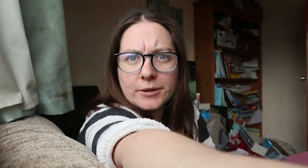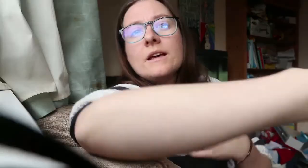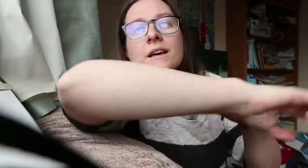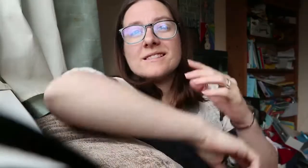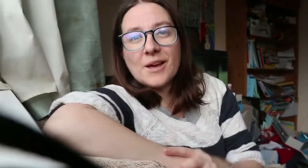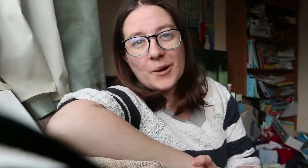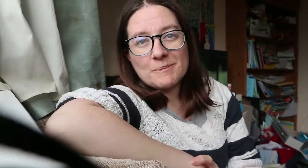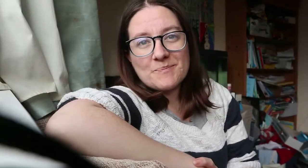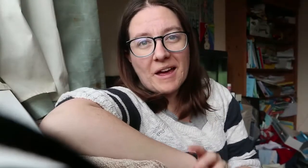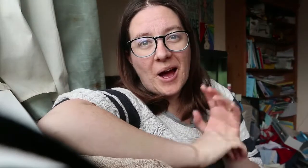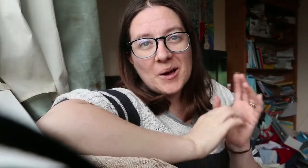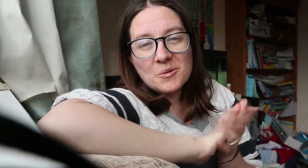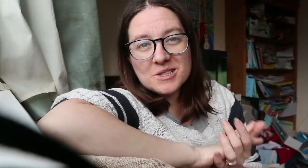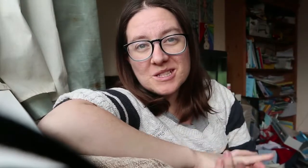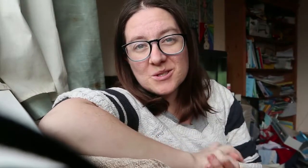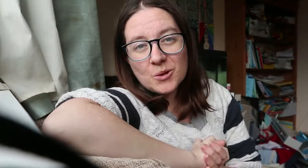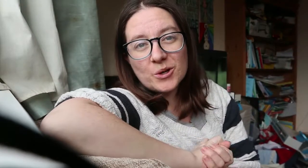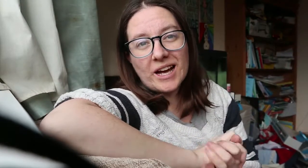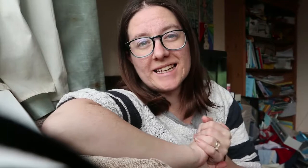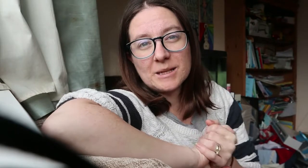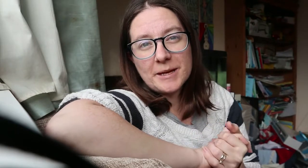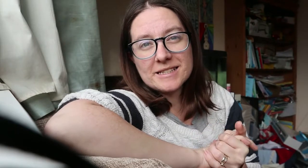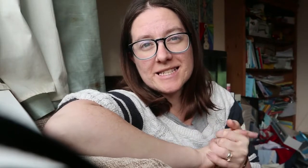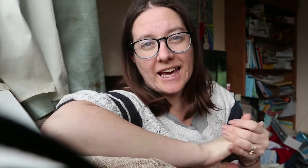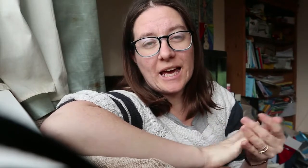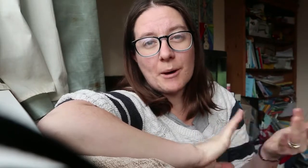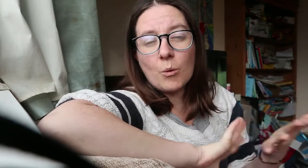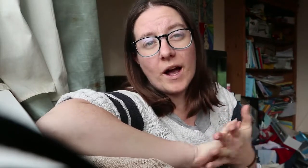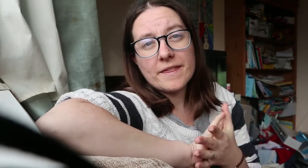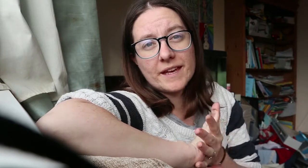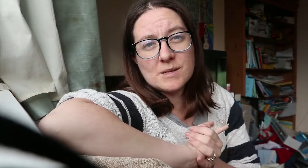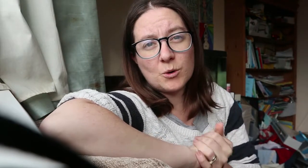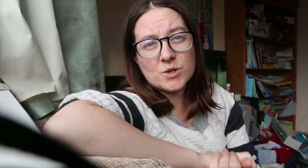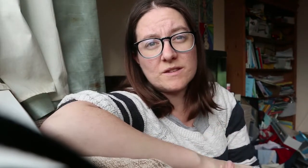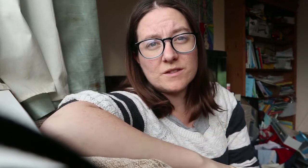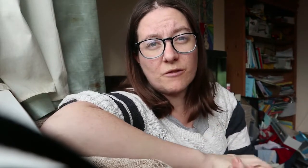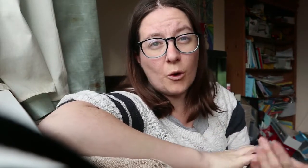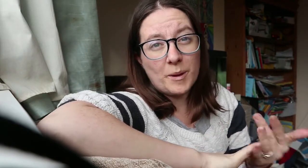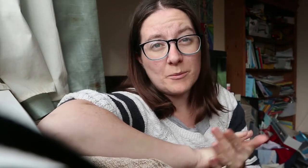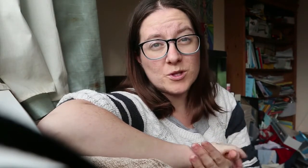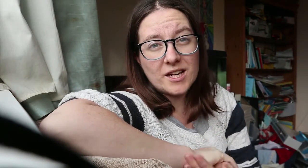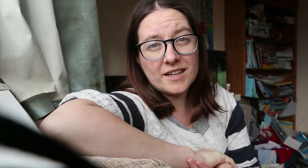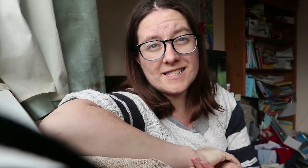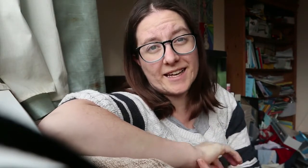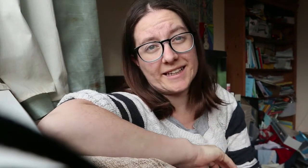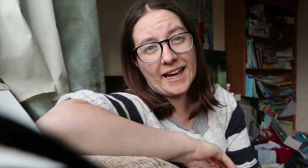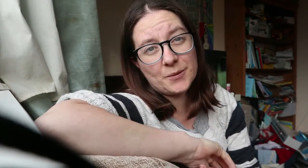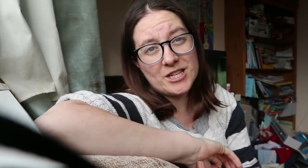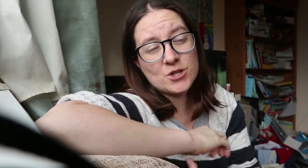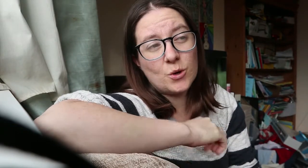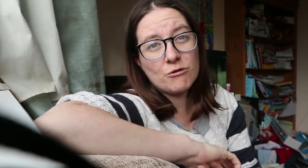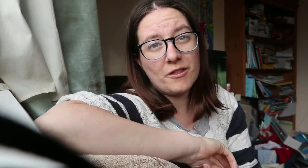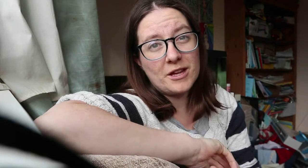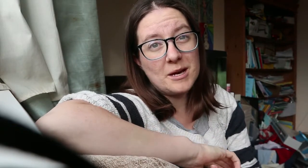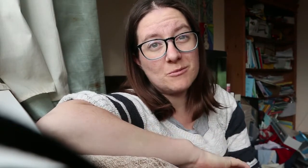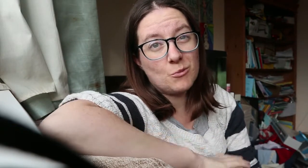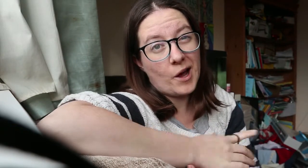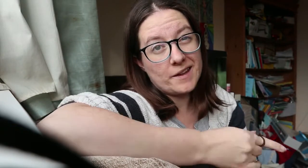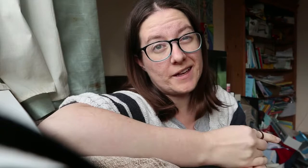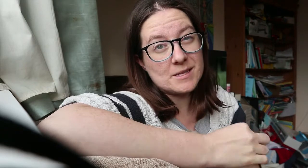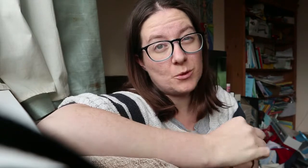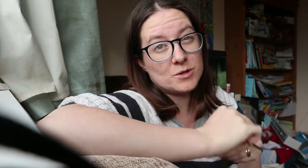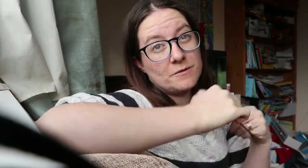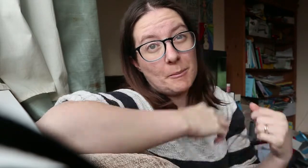flippin' door. So, I wanted to talk a little bit today about why I think it's important for people to learn a second language, or rather,